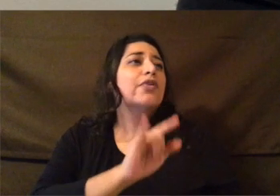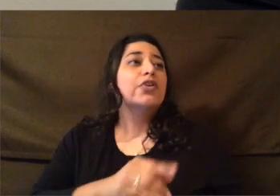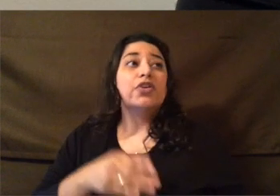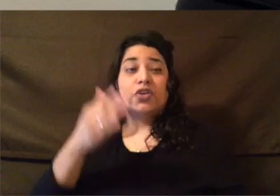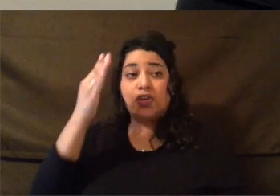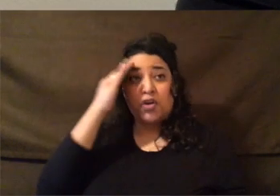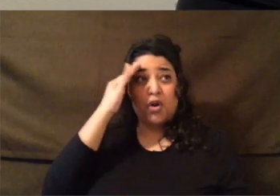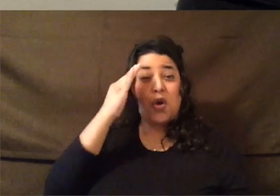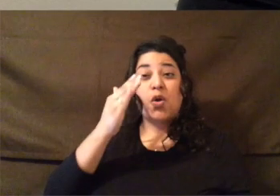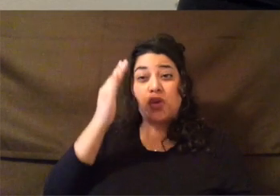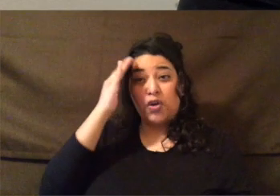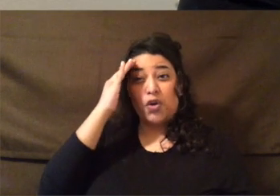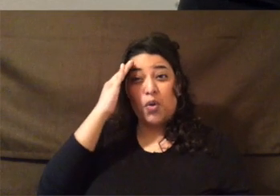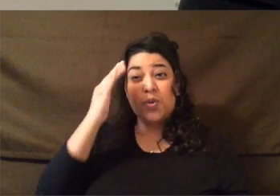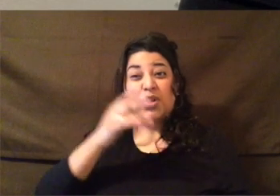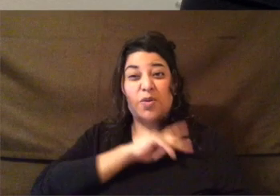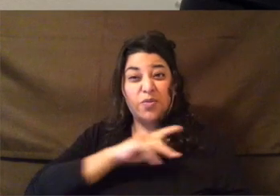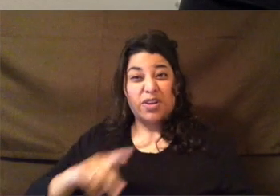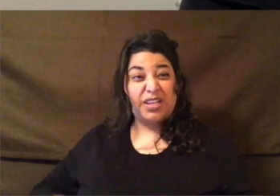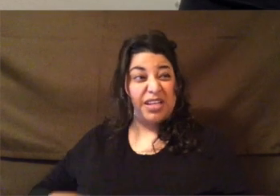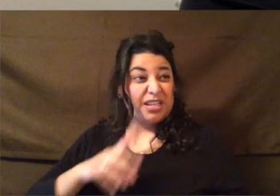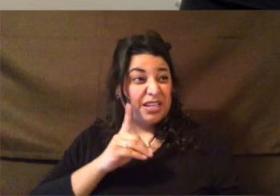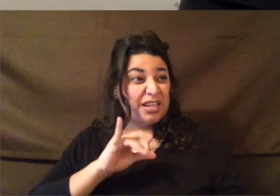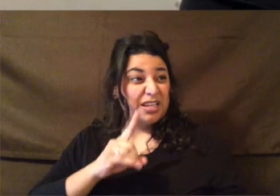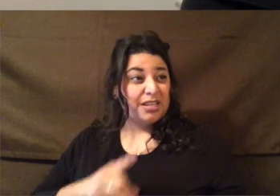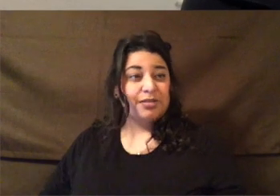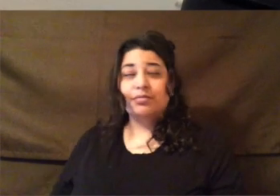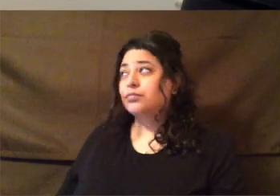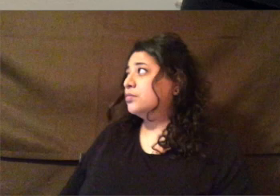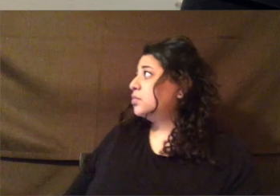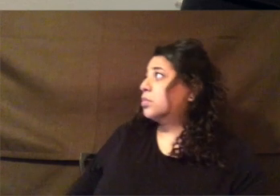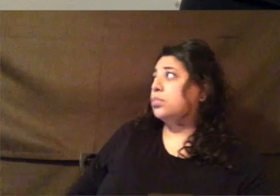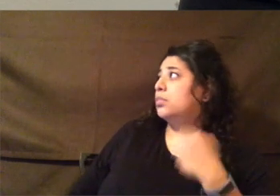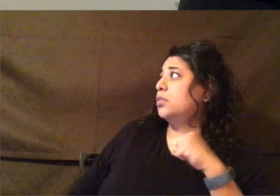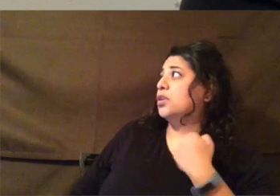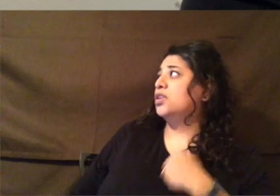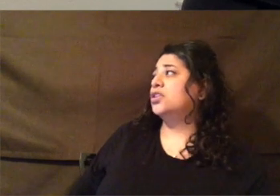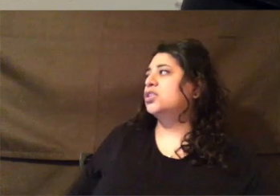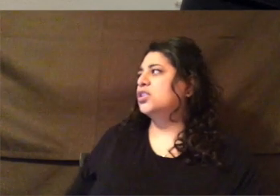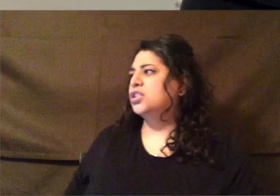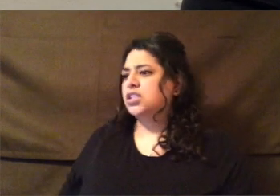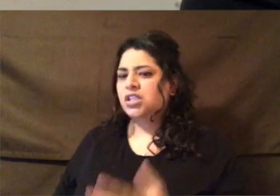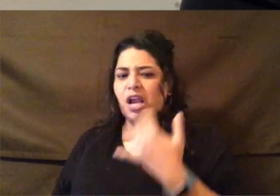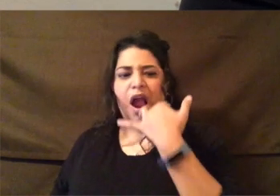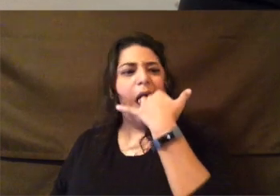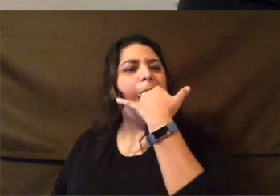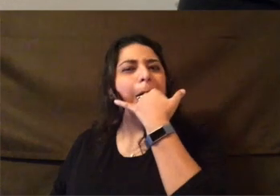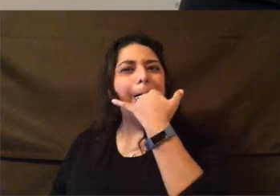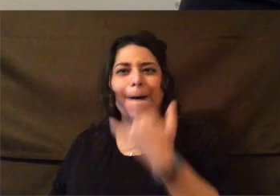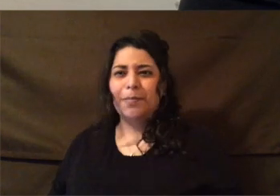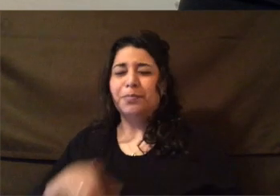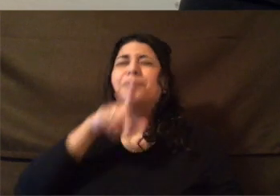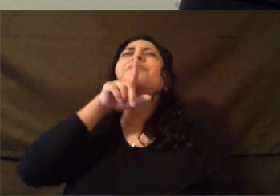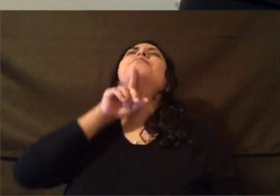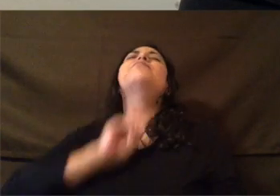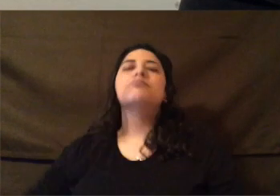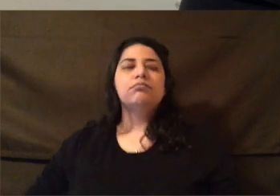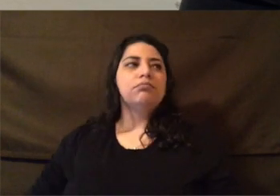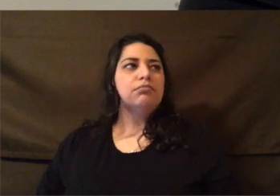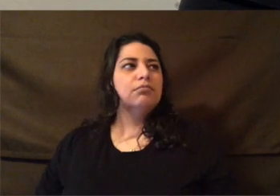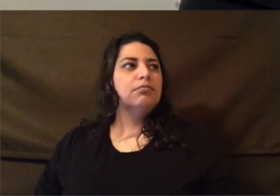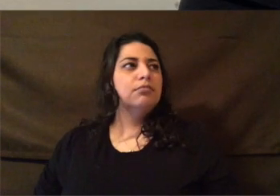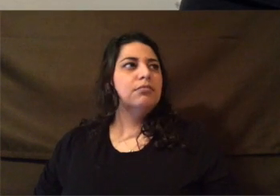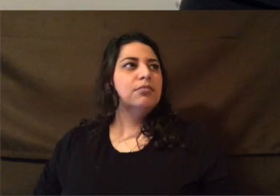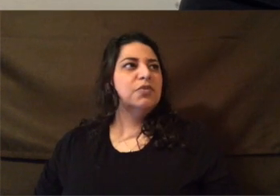do you know what the princess did? Abilene shook her head. She swallowed the ring. She took it from her finger